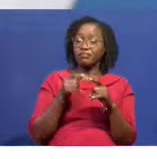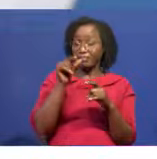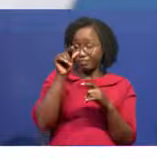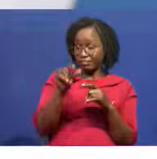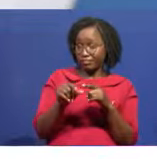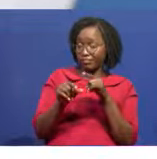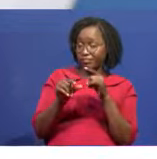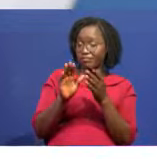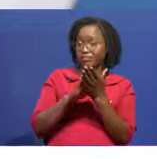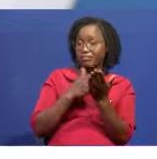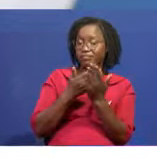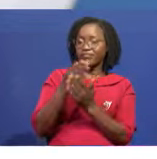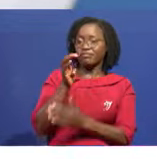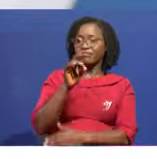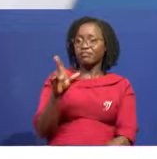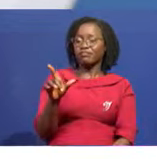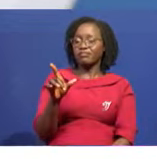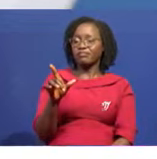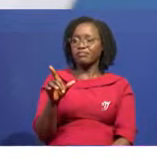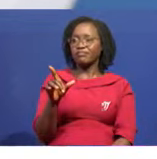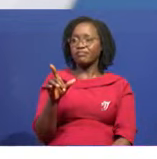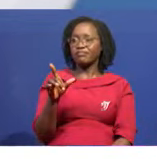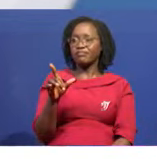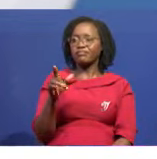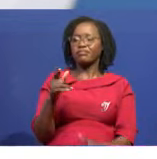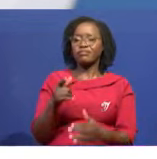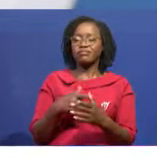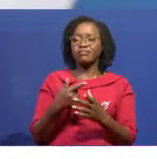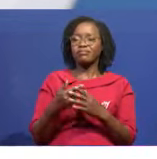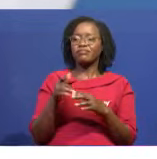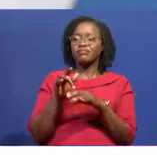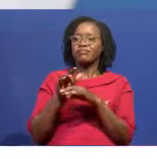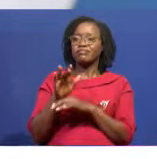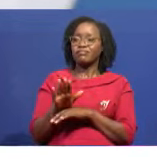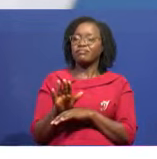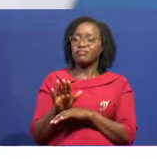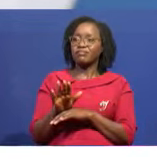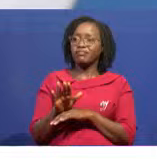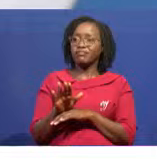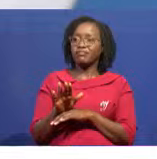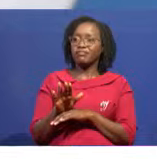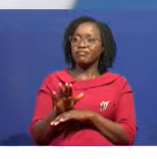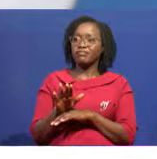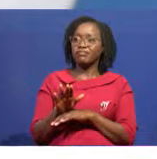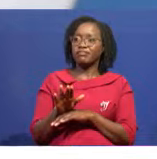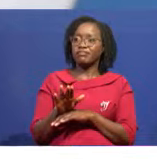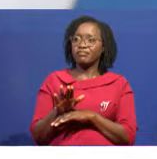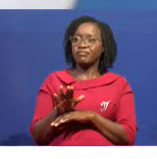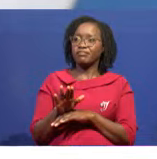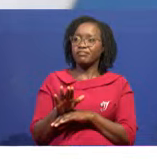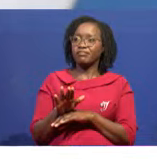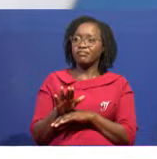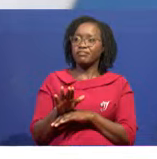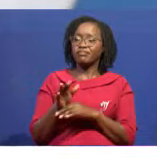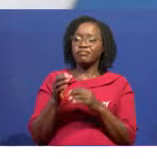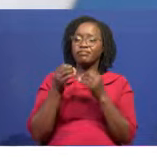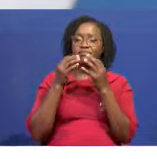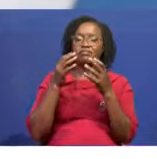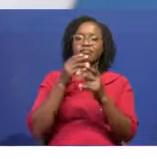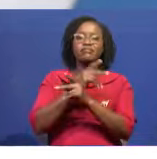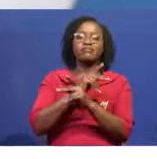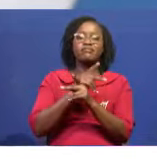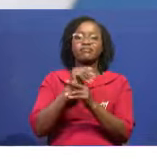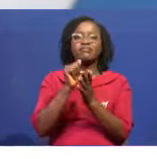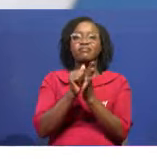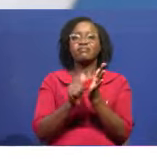that proposed bill, and then after that they will send the whistleblowers to the protection agency,